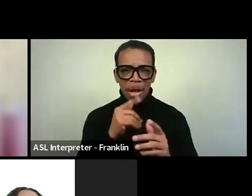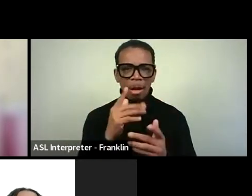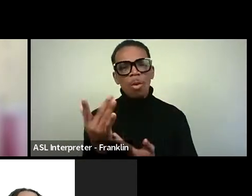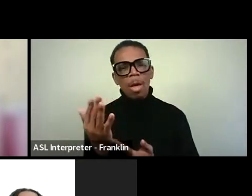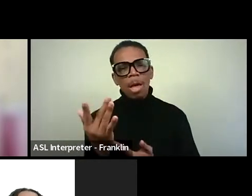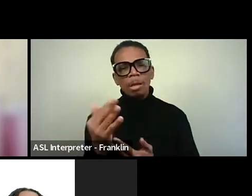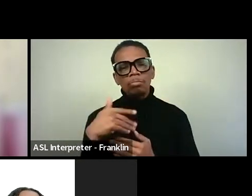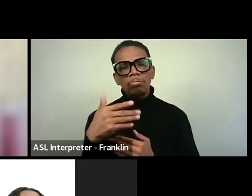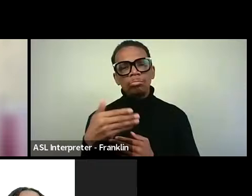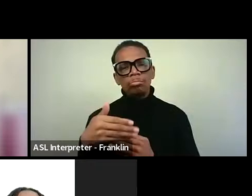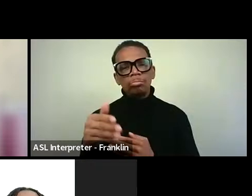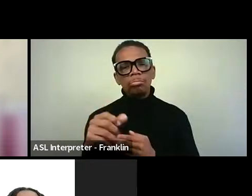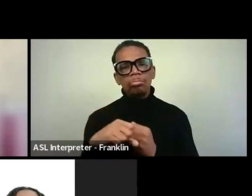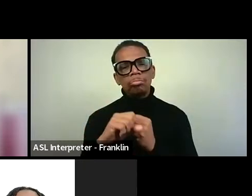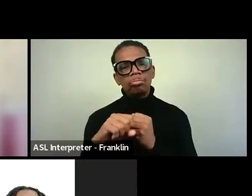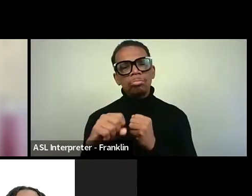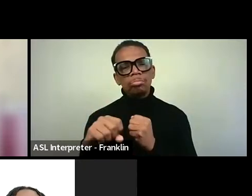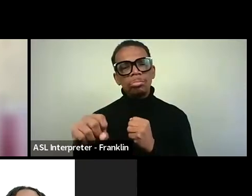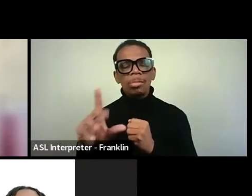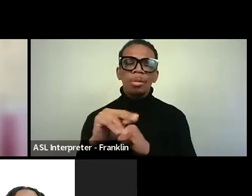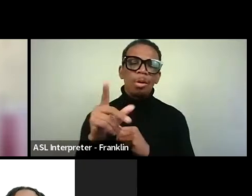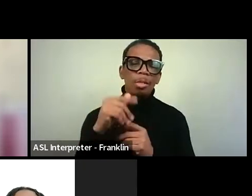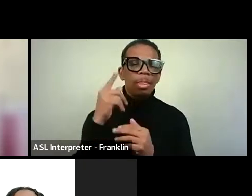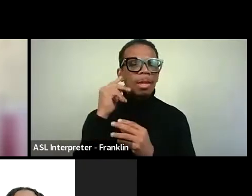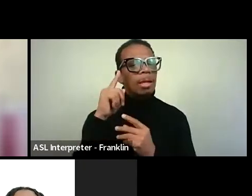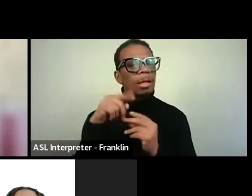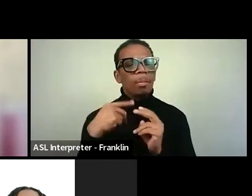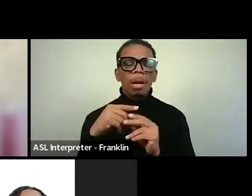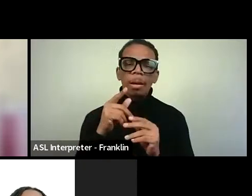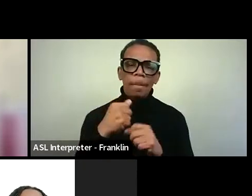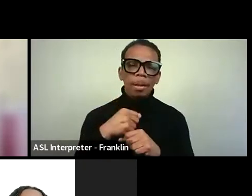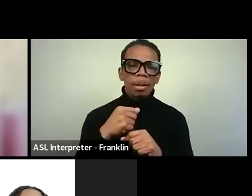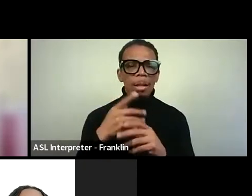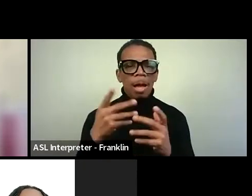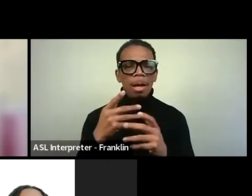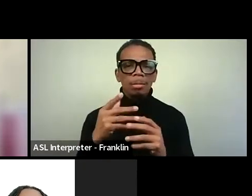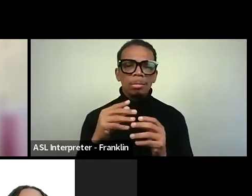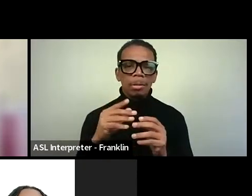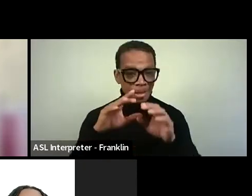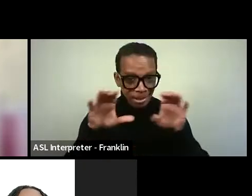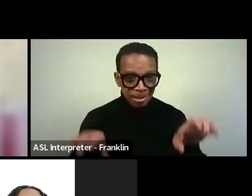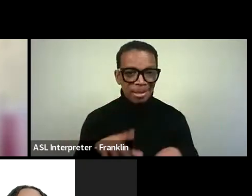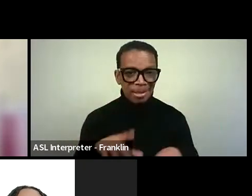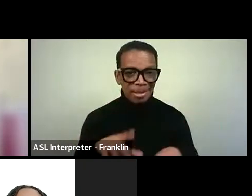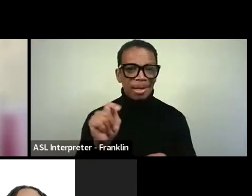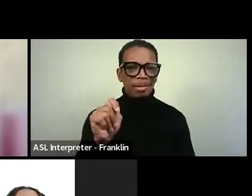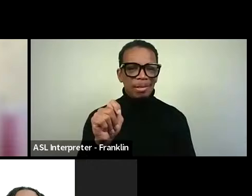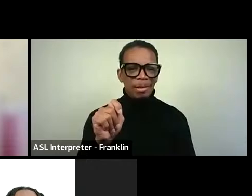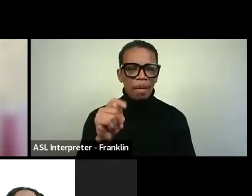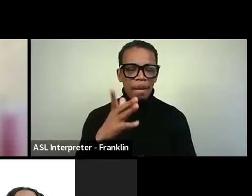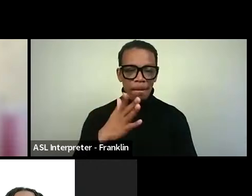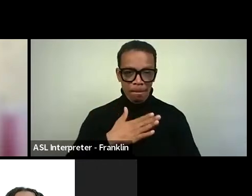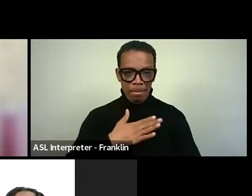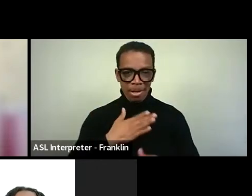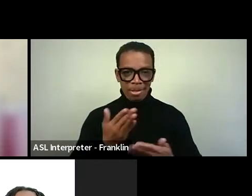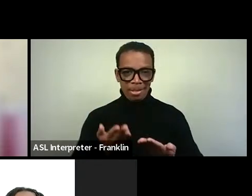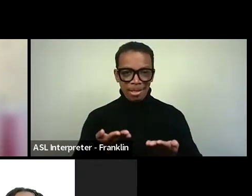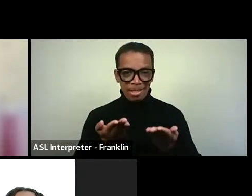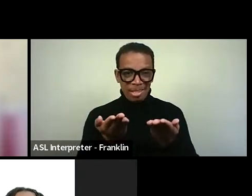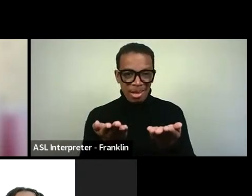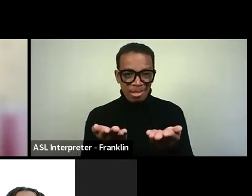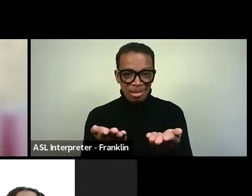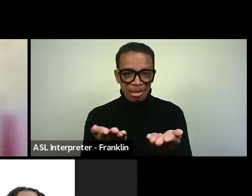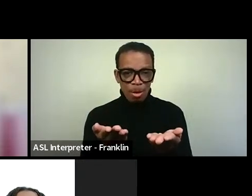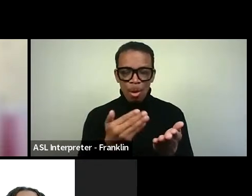waiting, not thinking about it, not making a big commission. They just did it. So my suggestion is, whatever